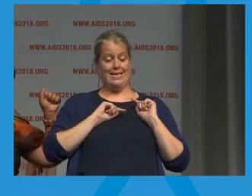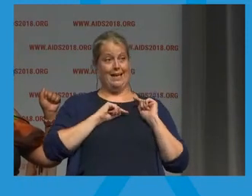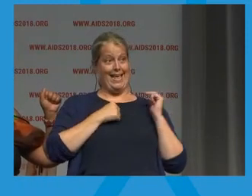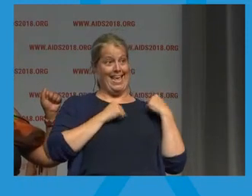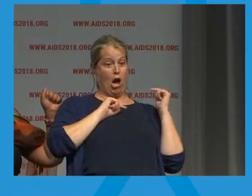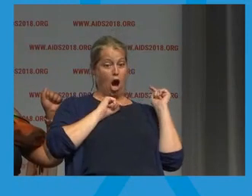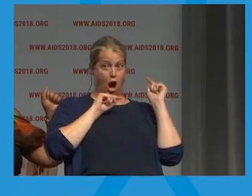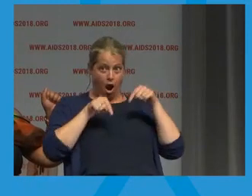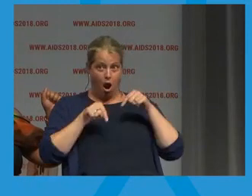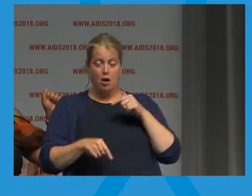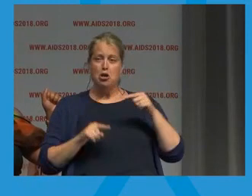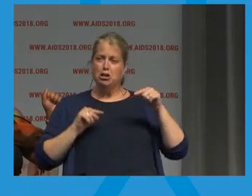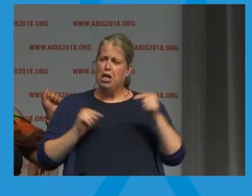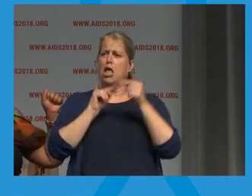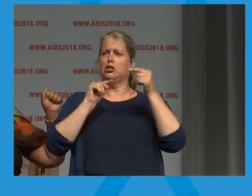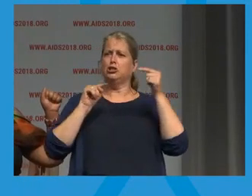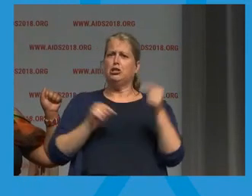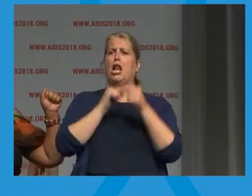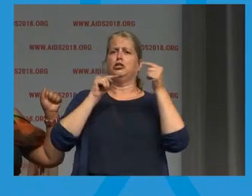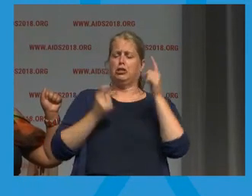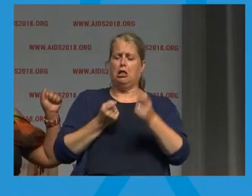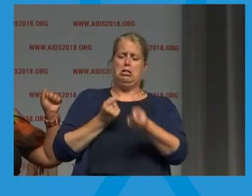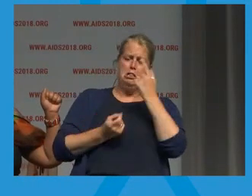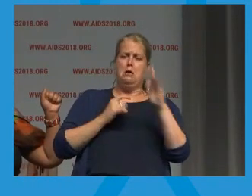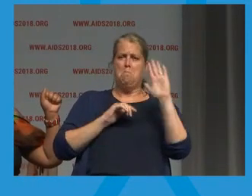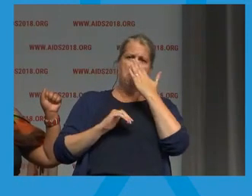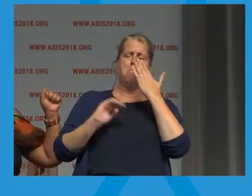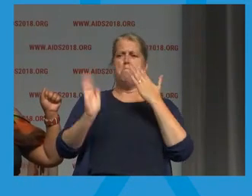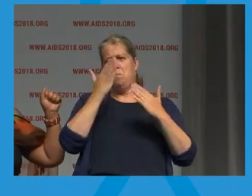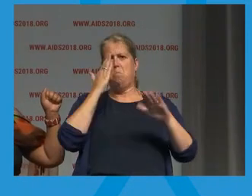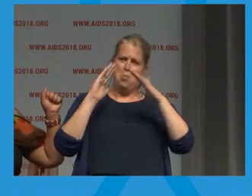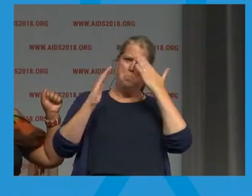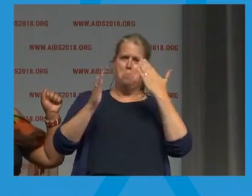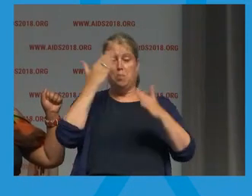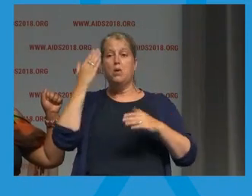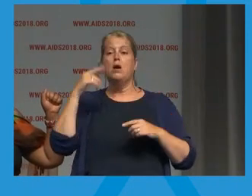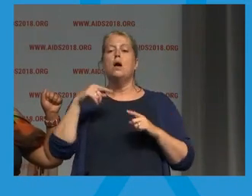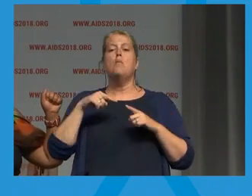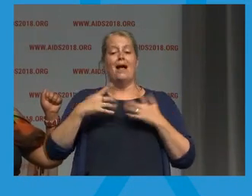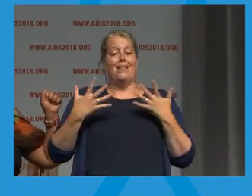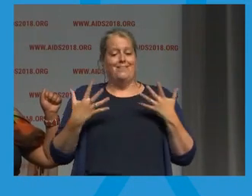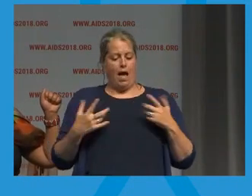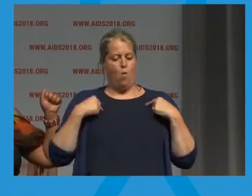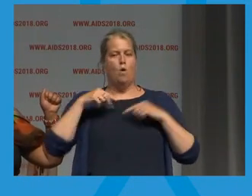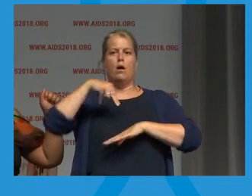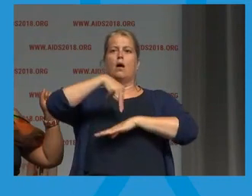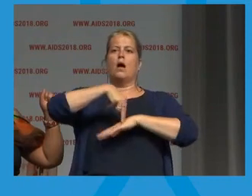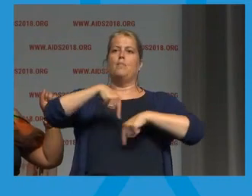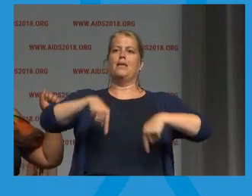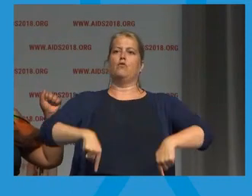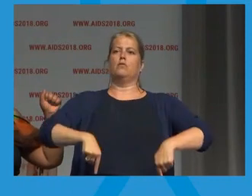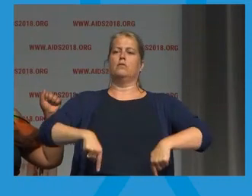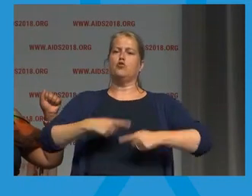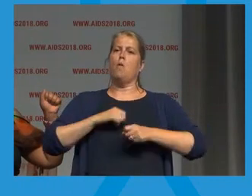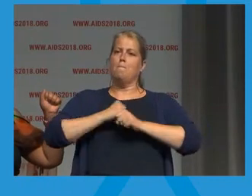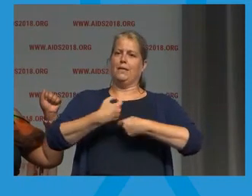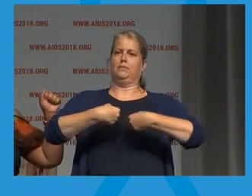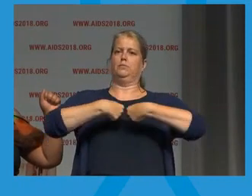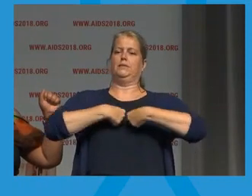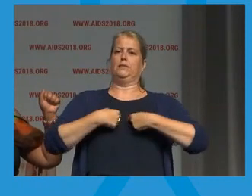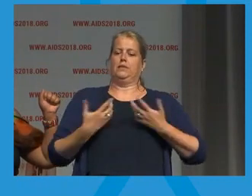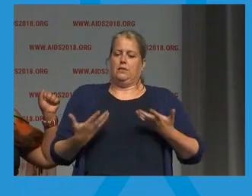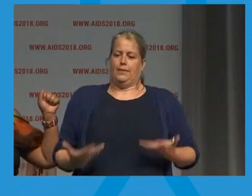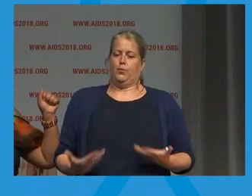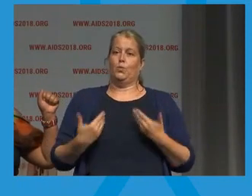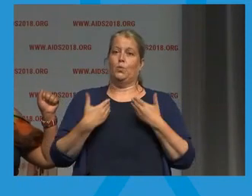one of them has only strengthened me to make me the person who I am. I am grateful to share